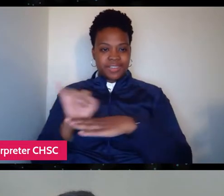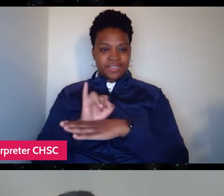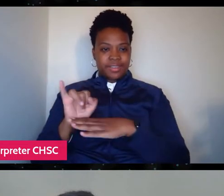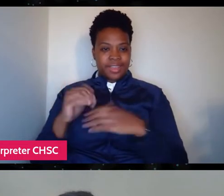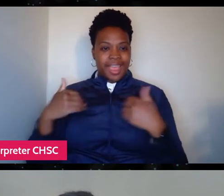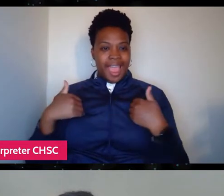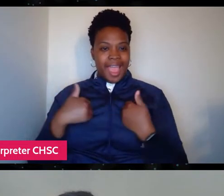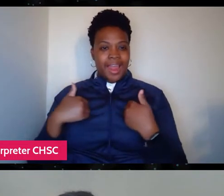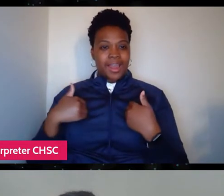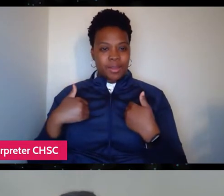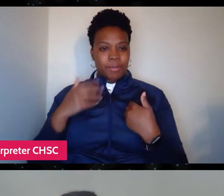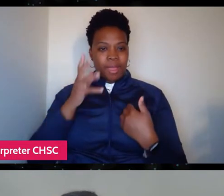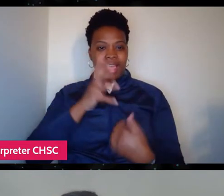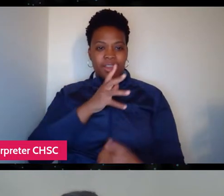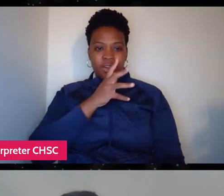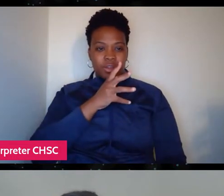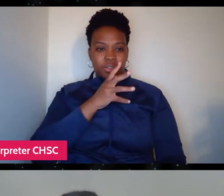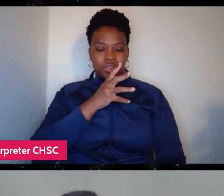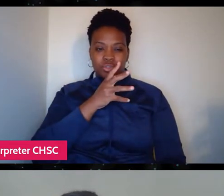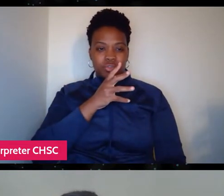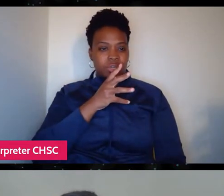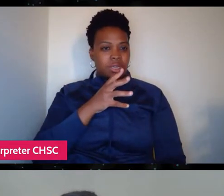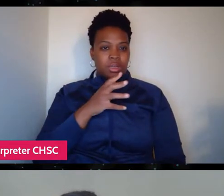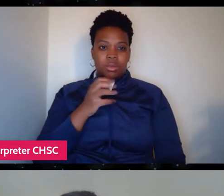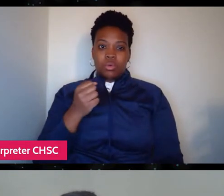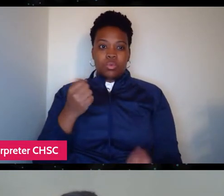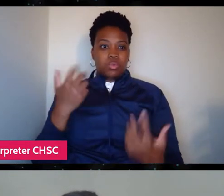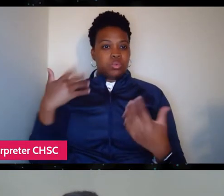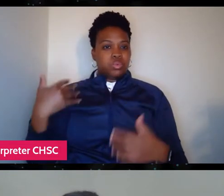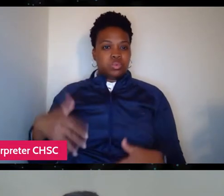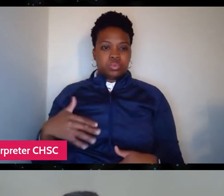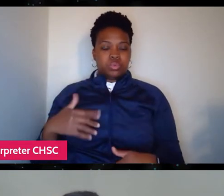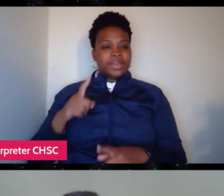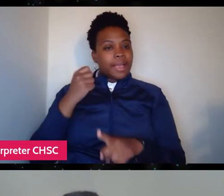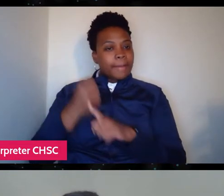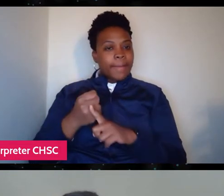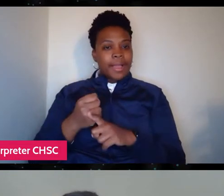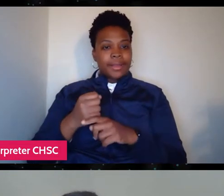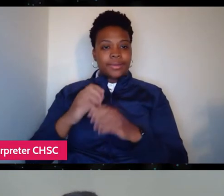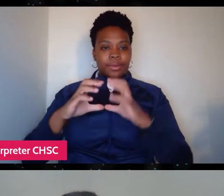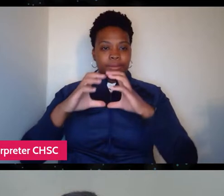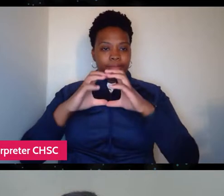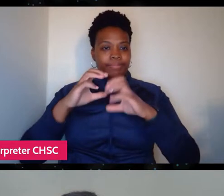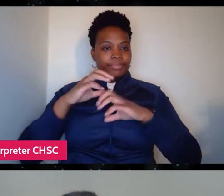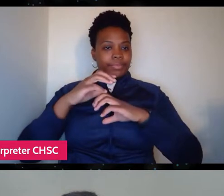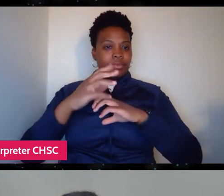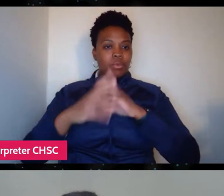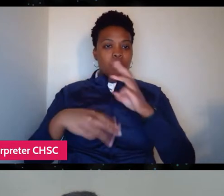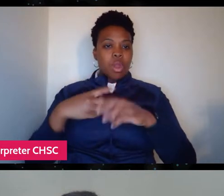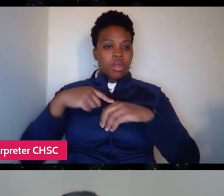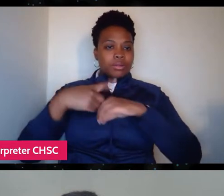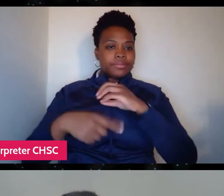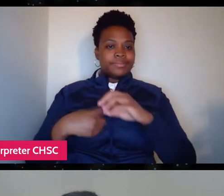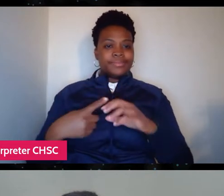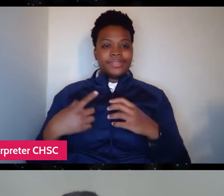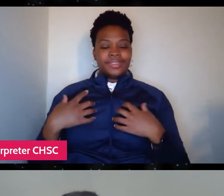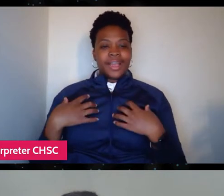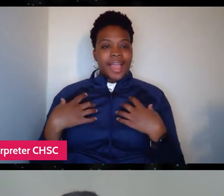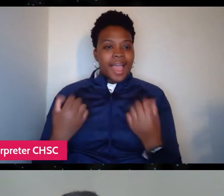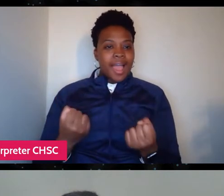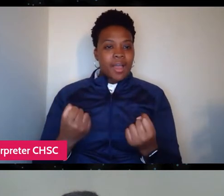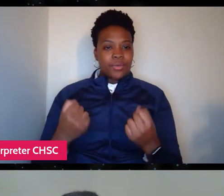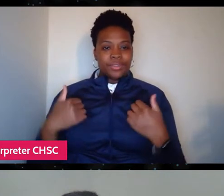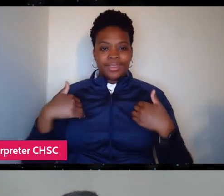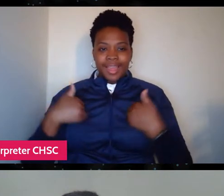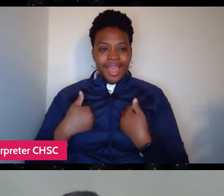animal agriculture is harrowing. Its impact on the planet, on health, on animals, all of